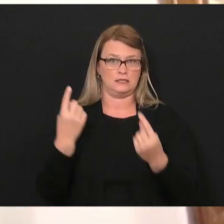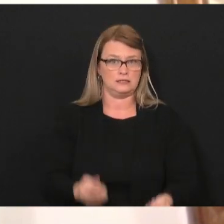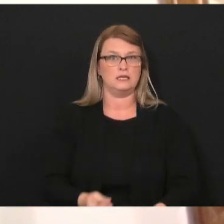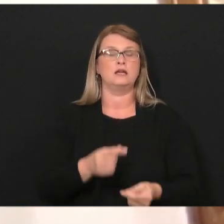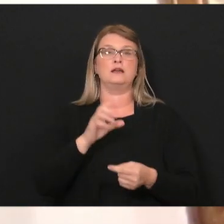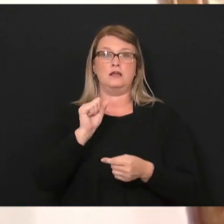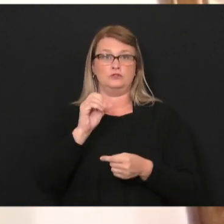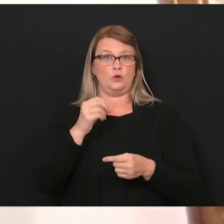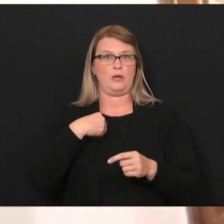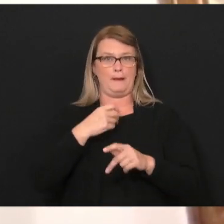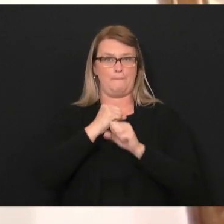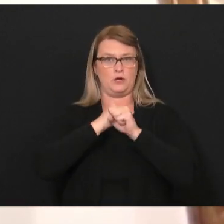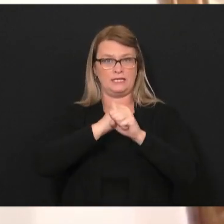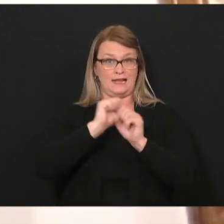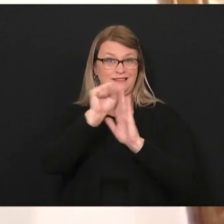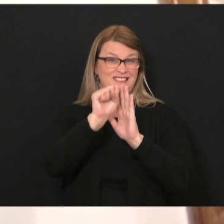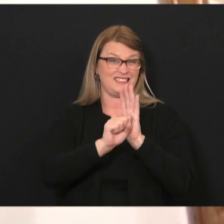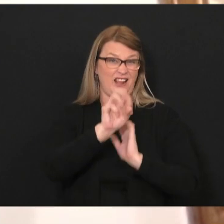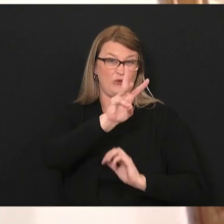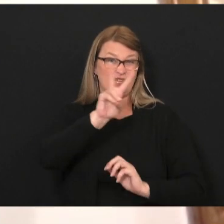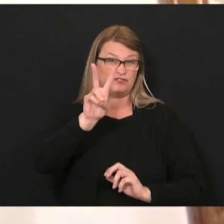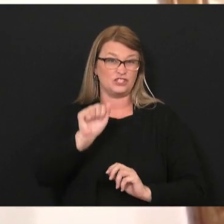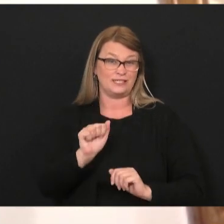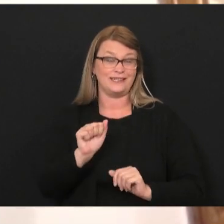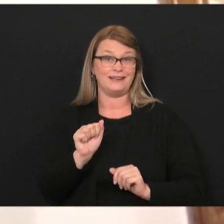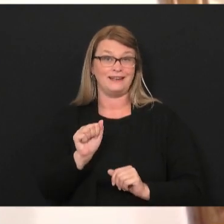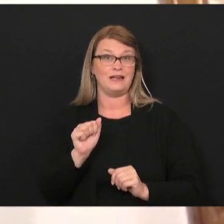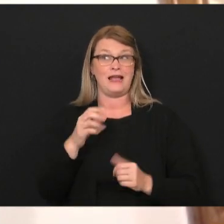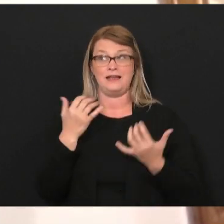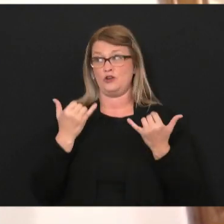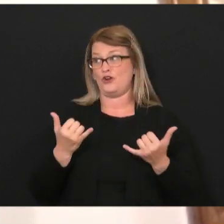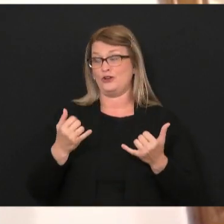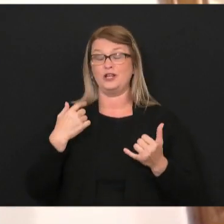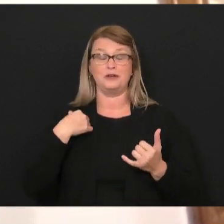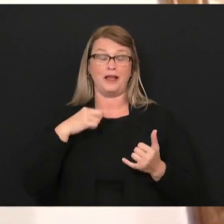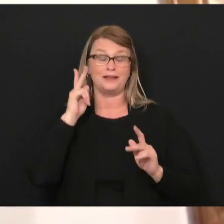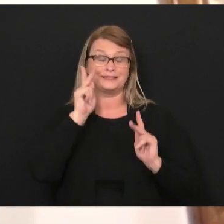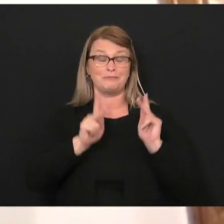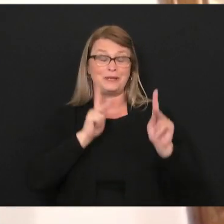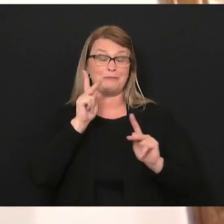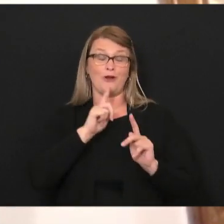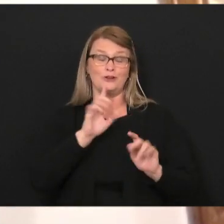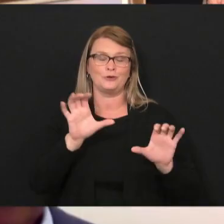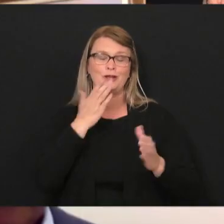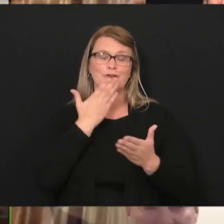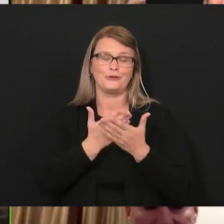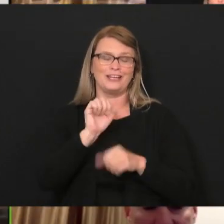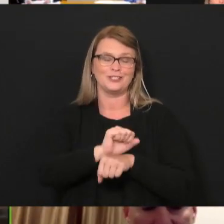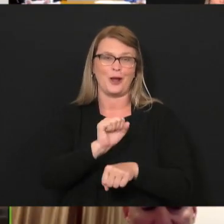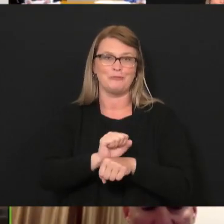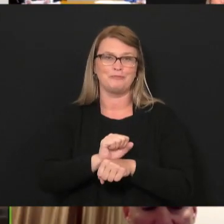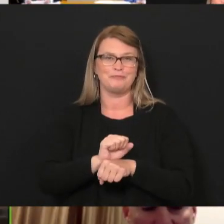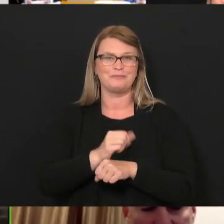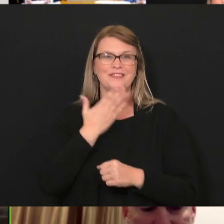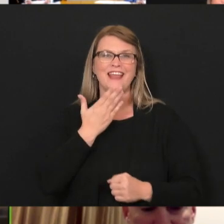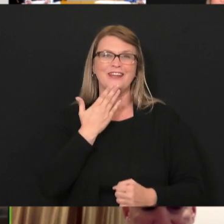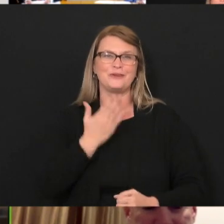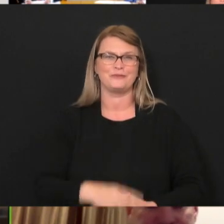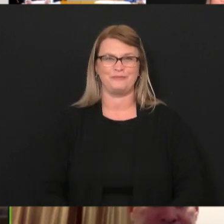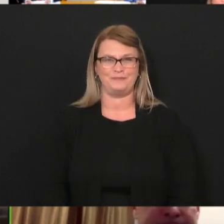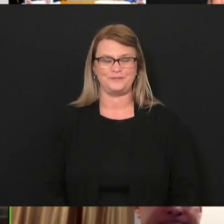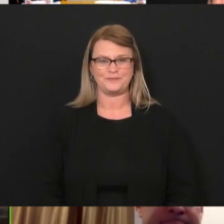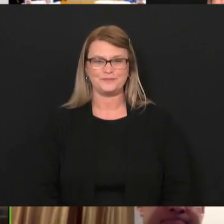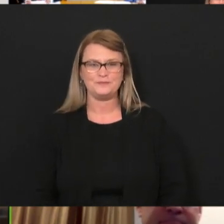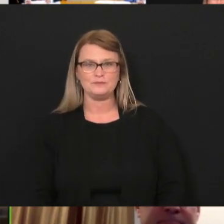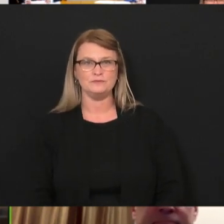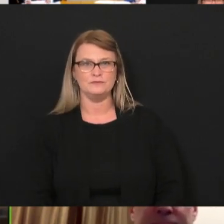to protect the state of West Virginia. And currently, I think people are doing an amazing job. So my thanks. Those are my comments. Thank